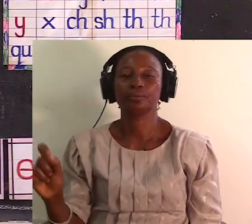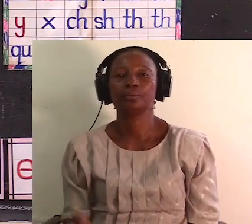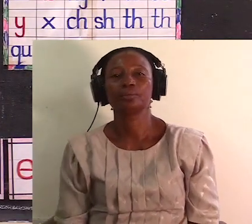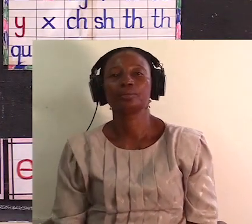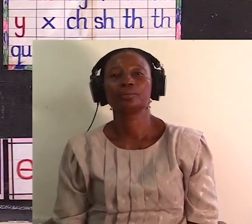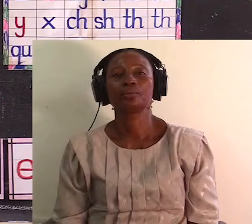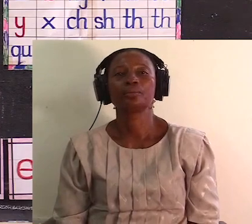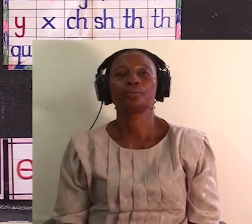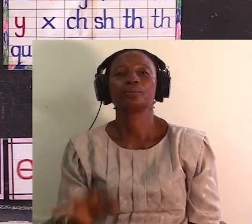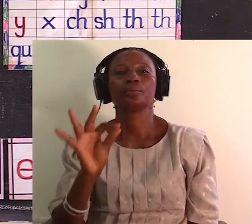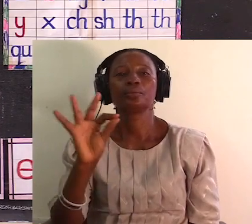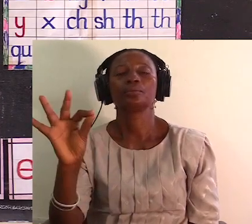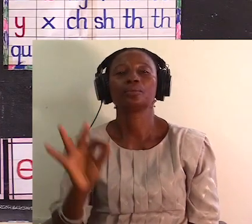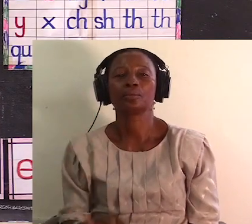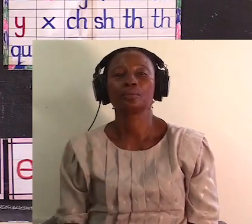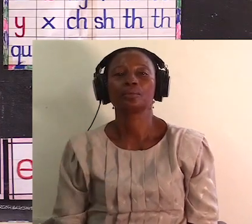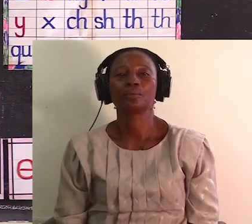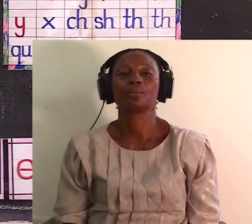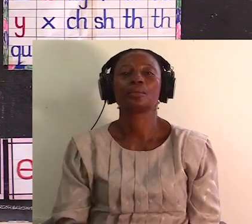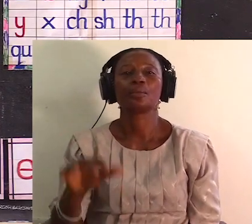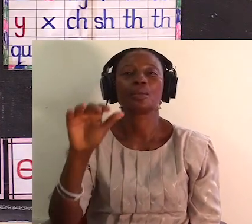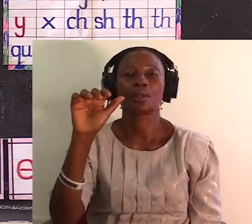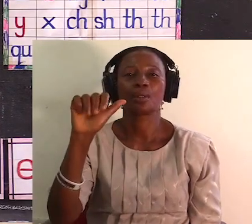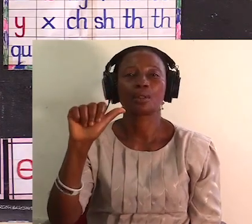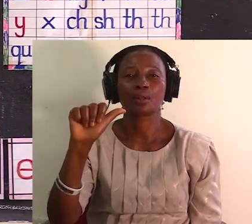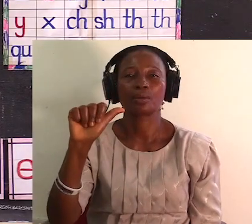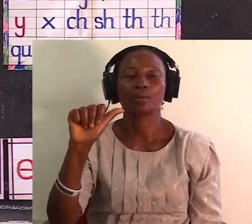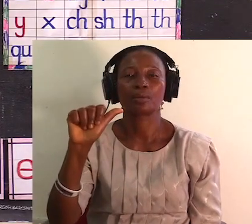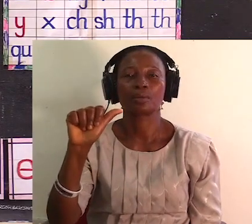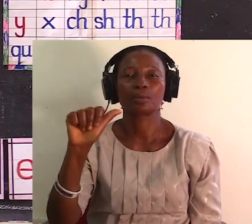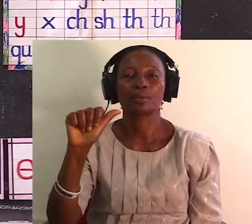write the sound A.